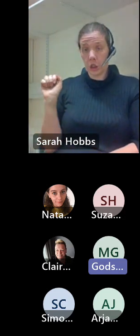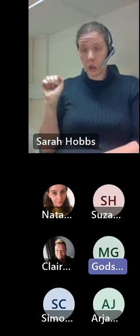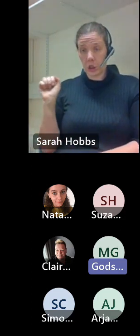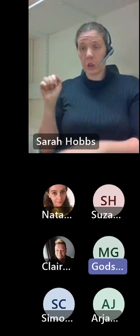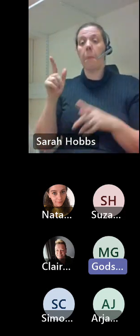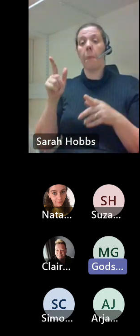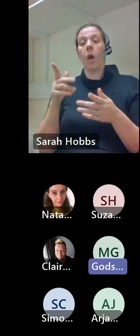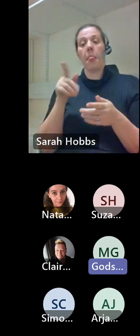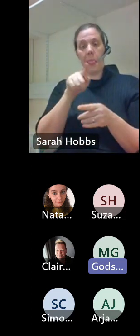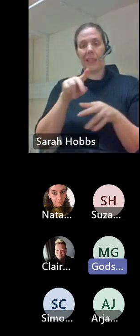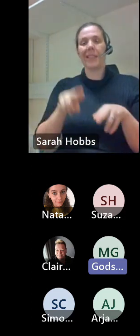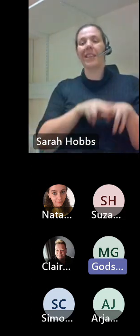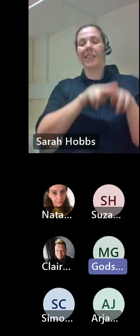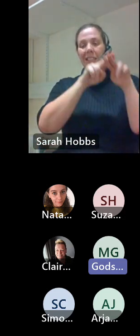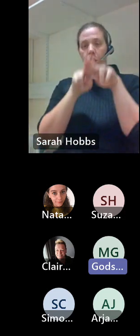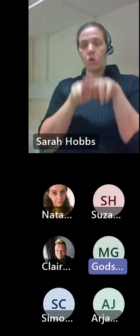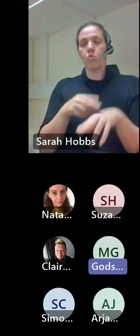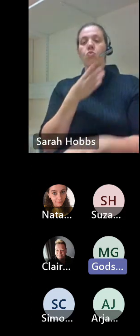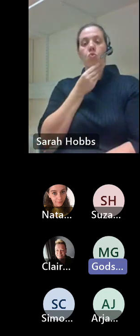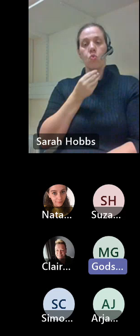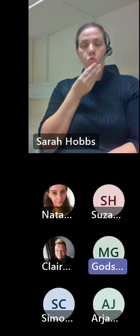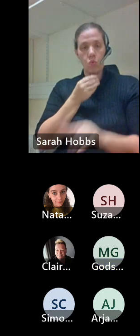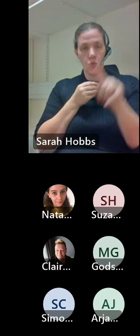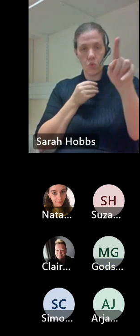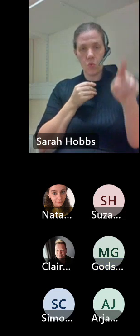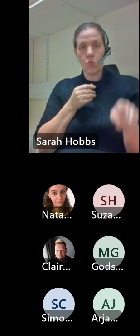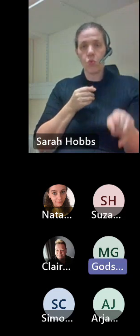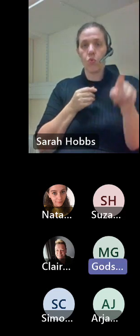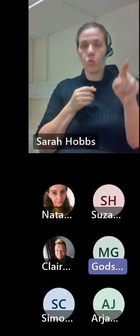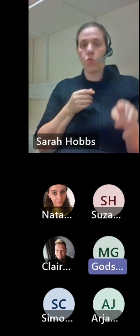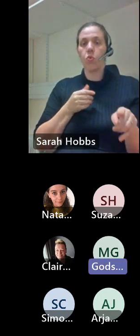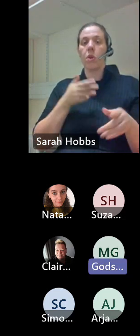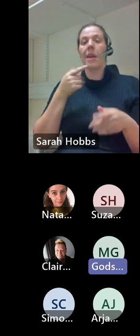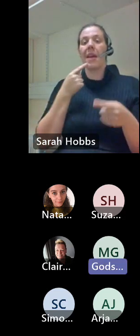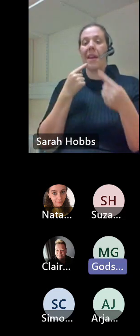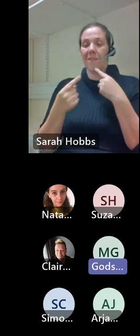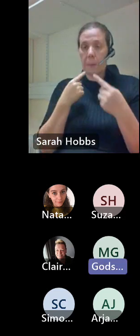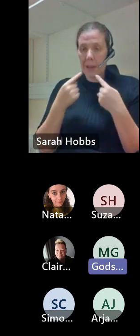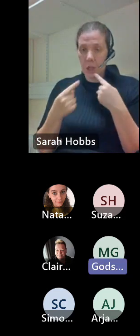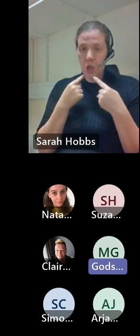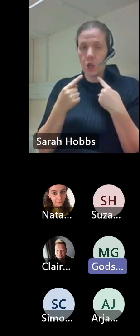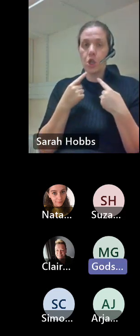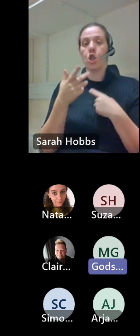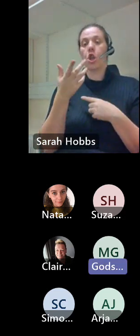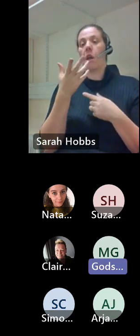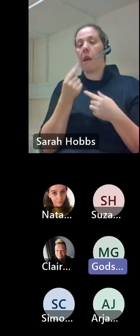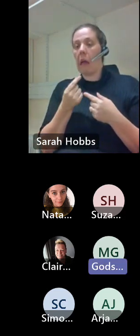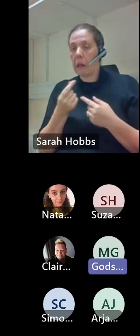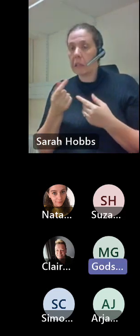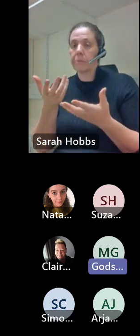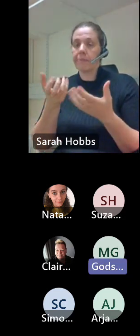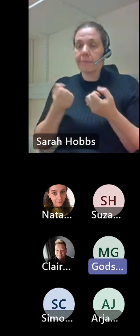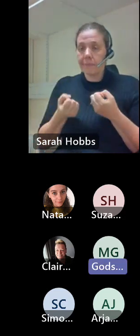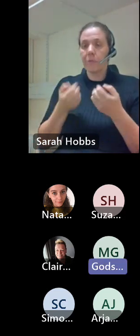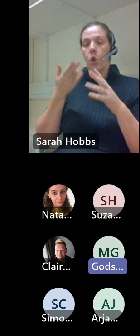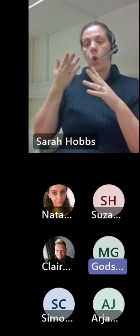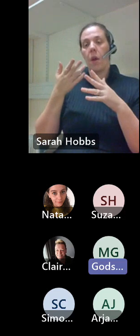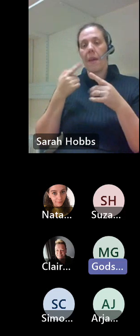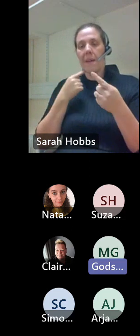national resource now, British sign through. There's information where you can actually gain content